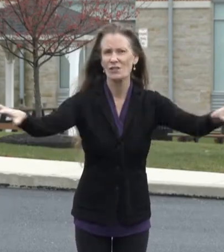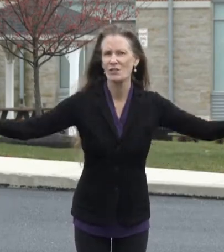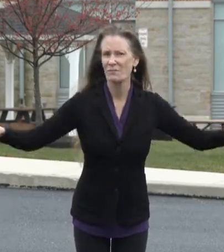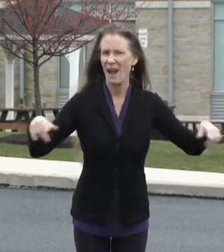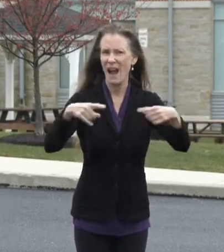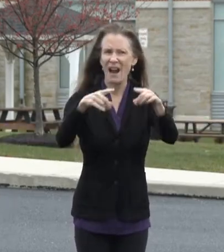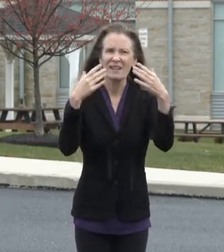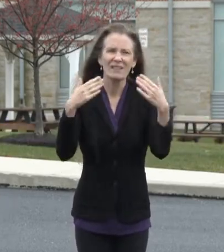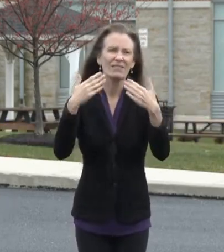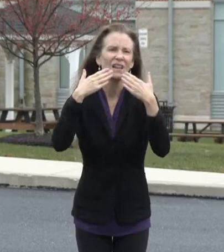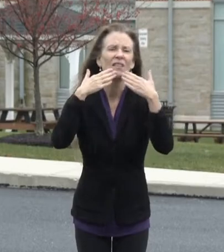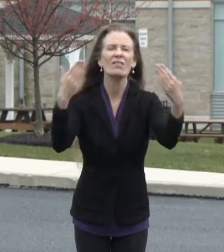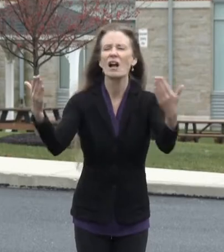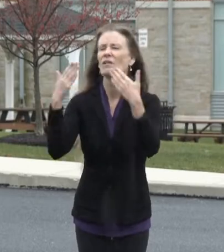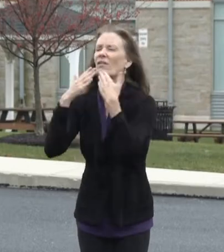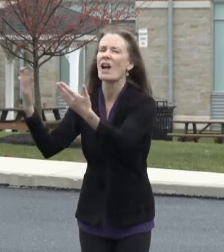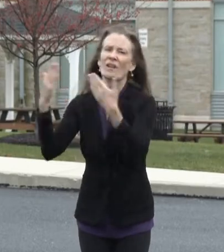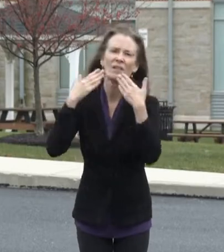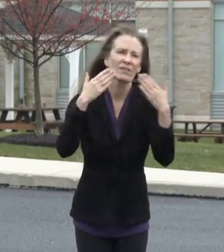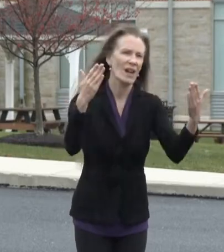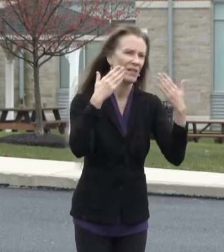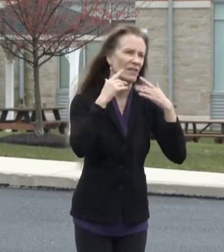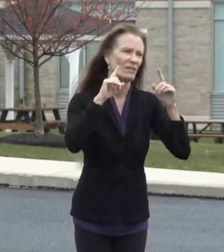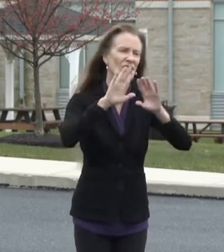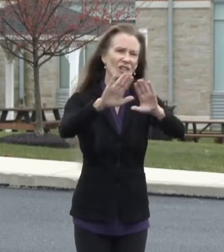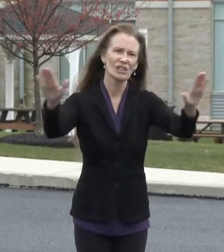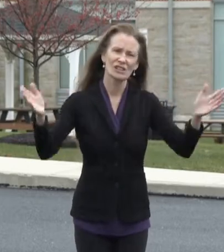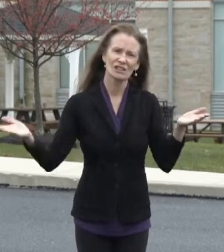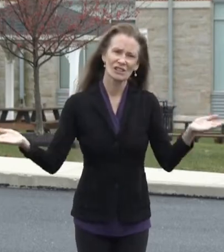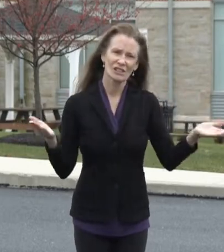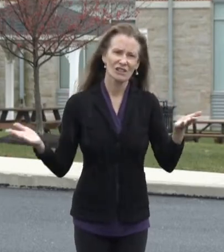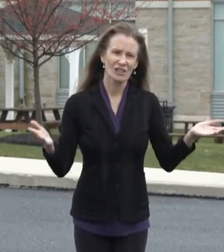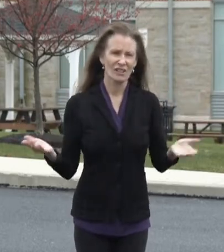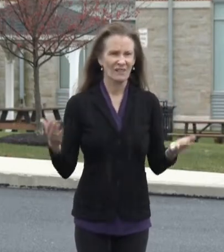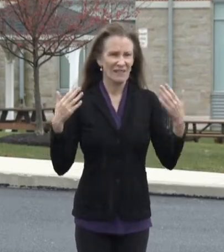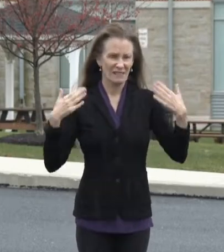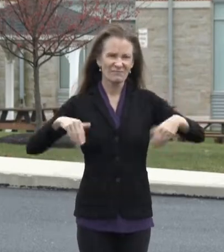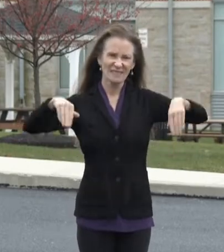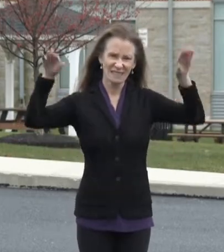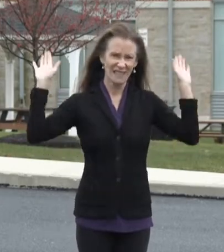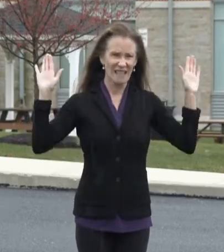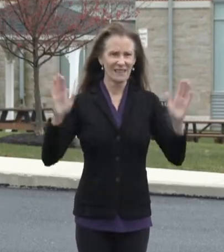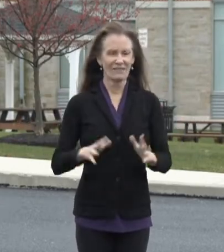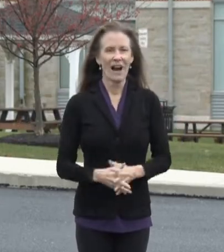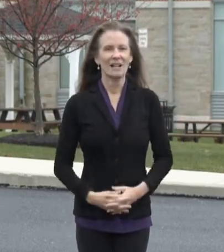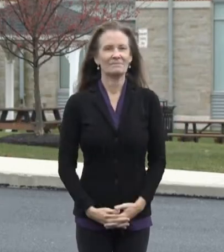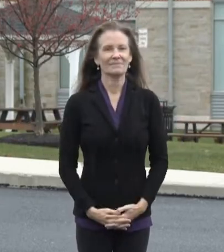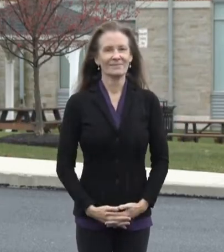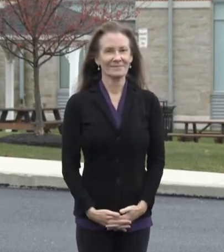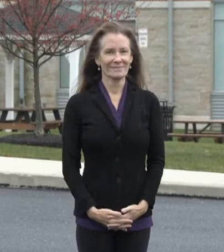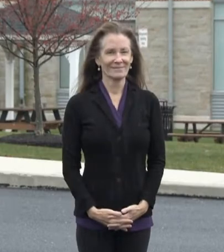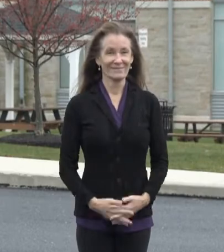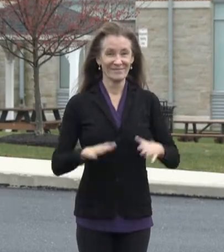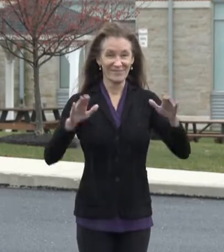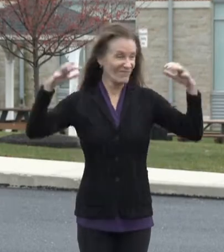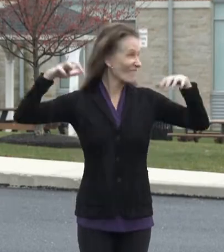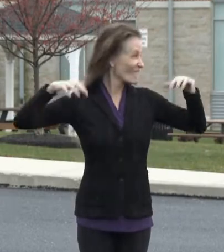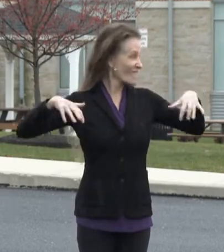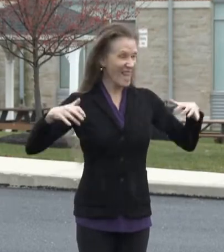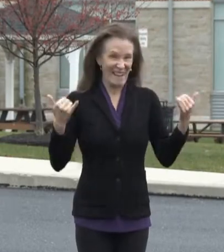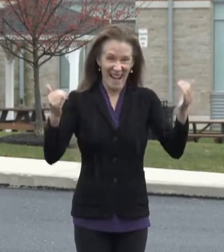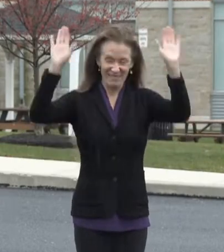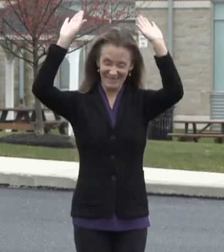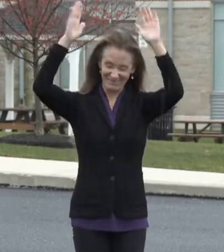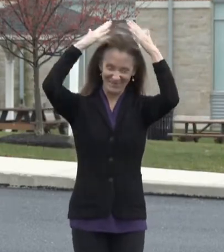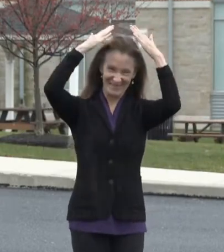we will be grateful for their service and their sacrifice. And it's starting to rain. All right, I'm supposed